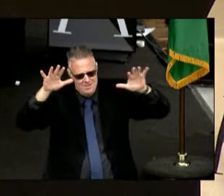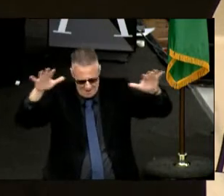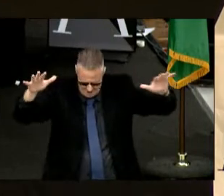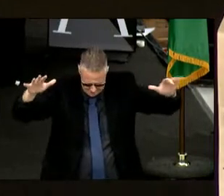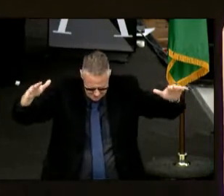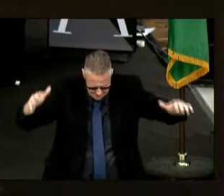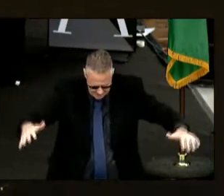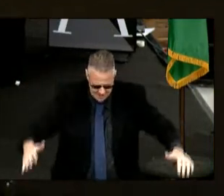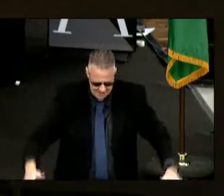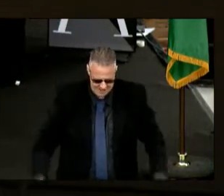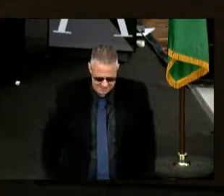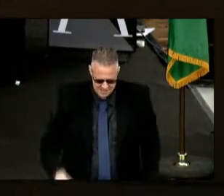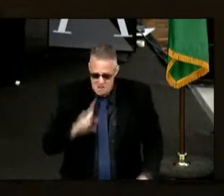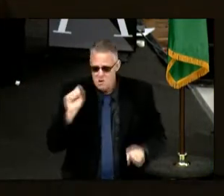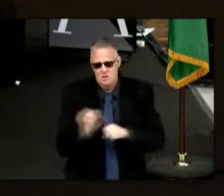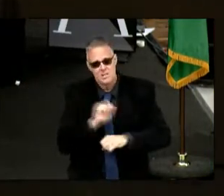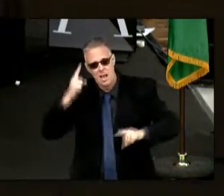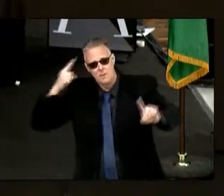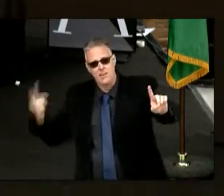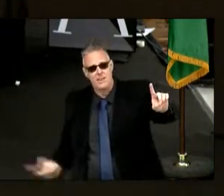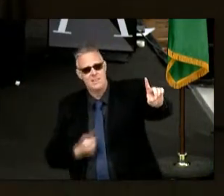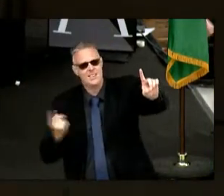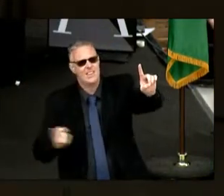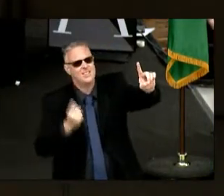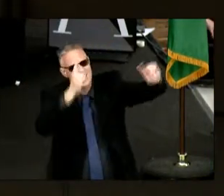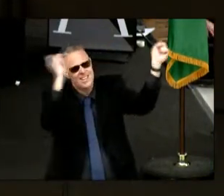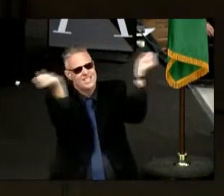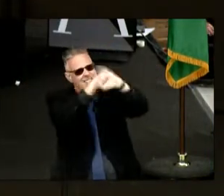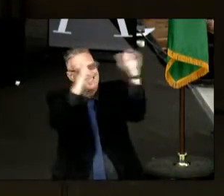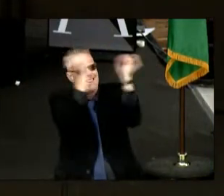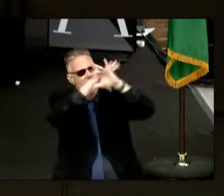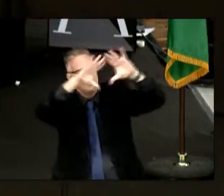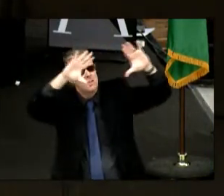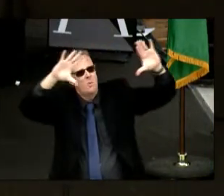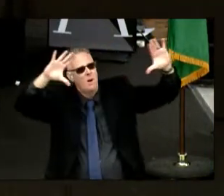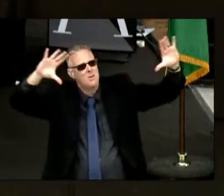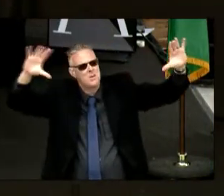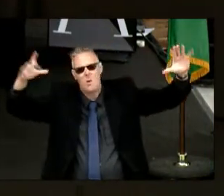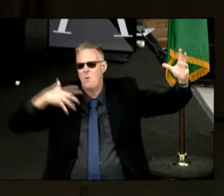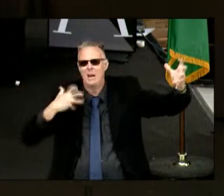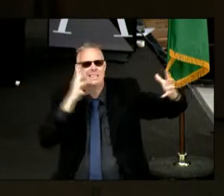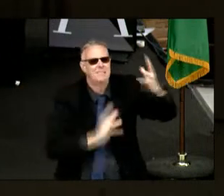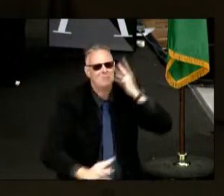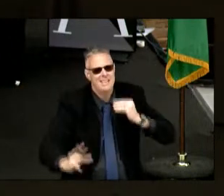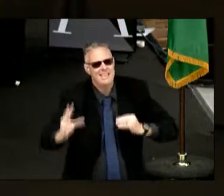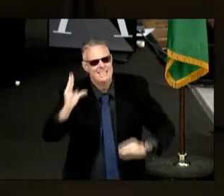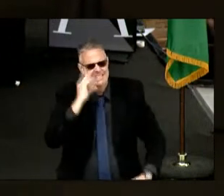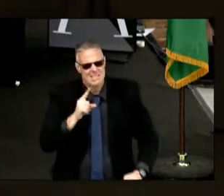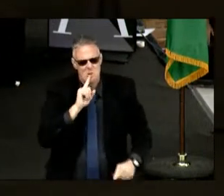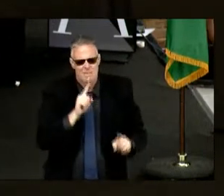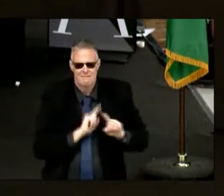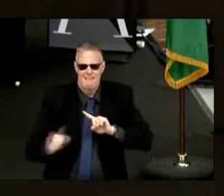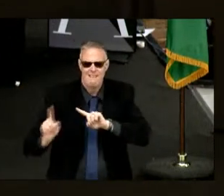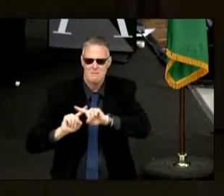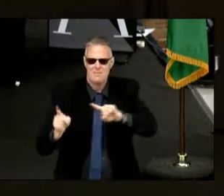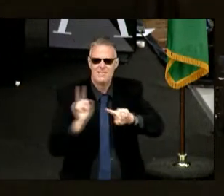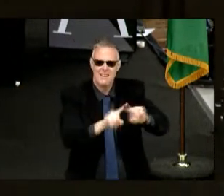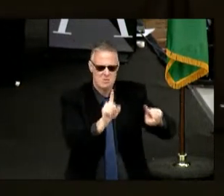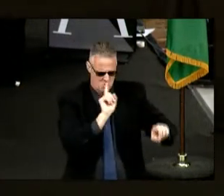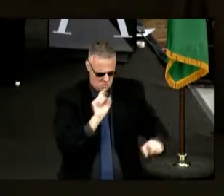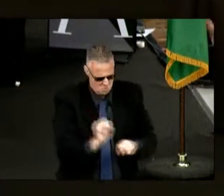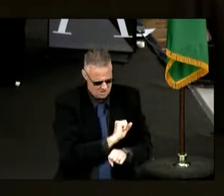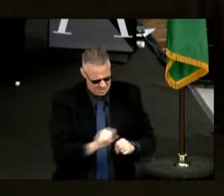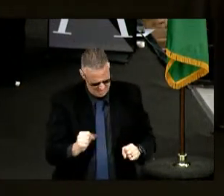you cannot find. Reaching for something in the distance, so close you can almost taste it. Release